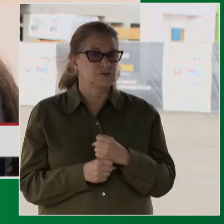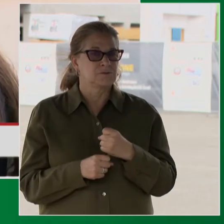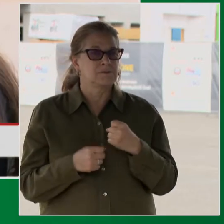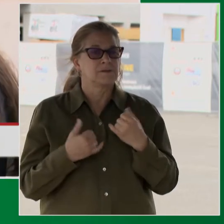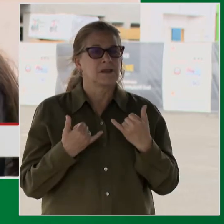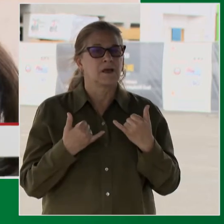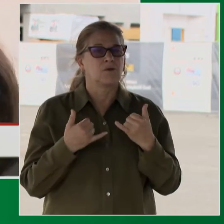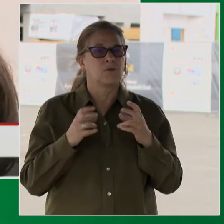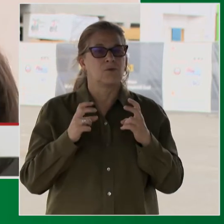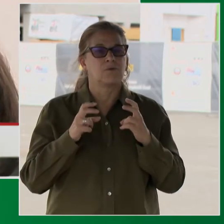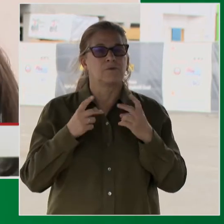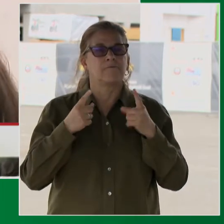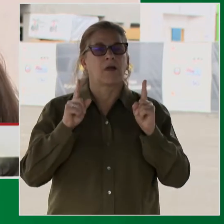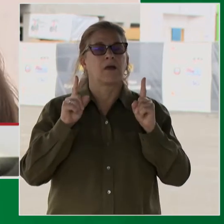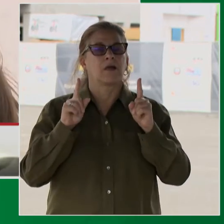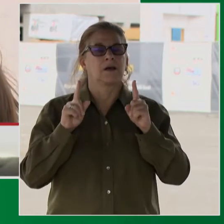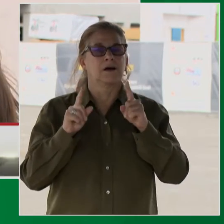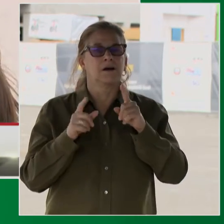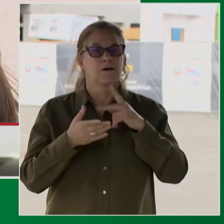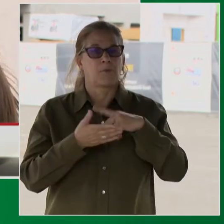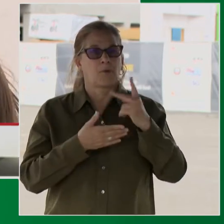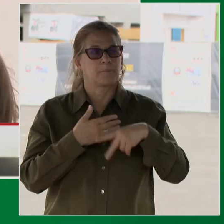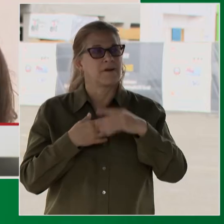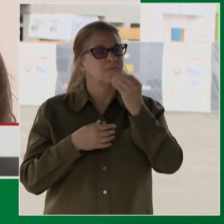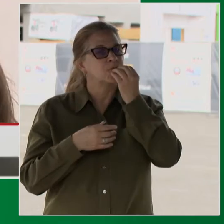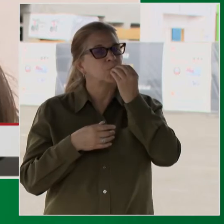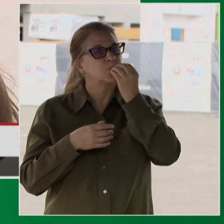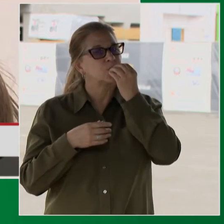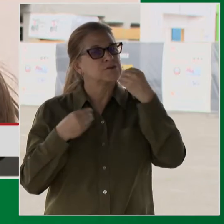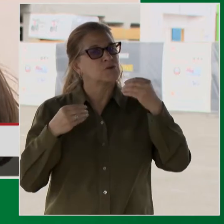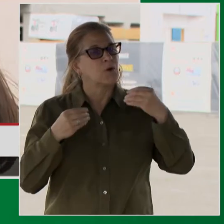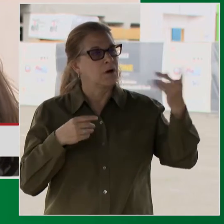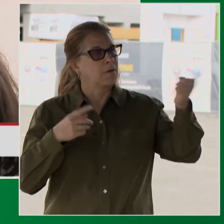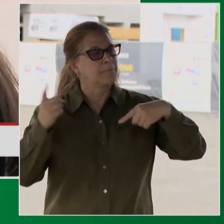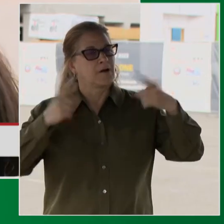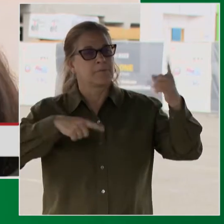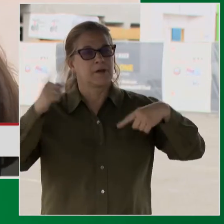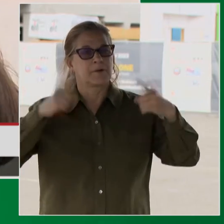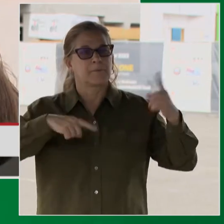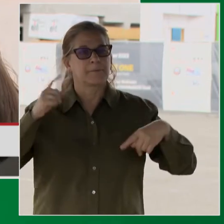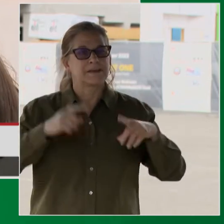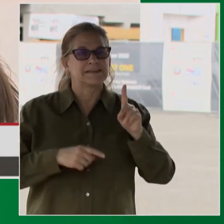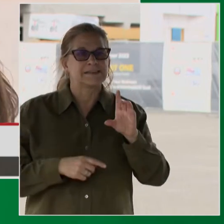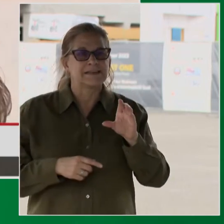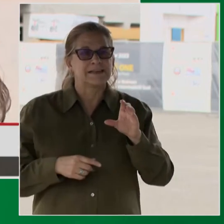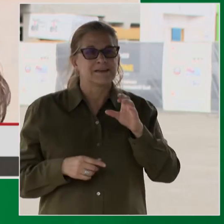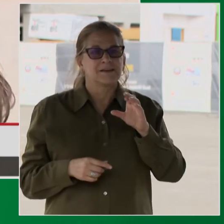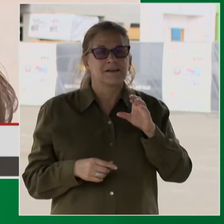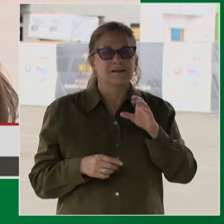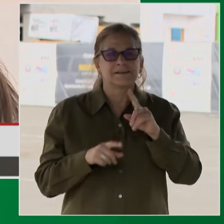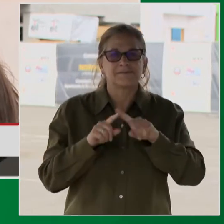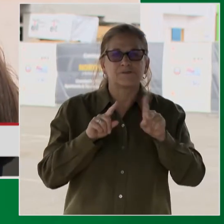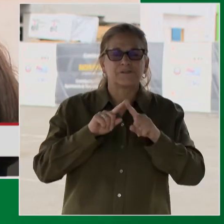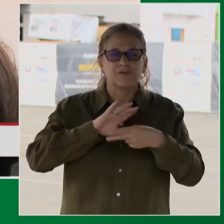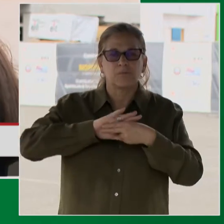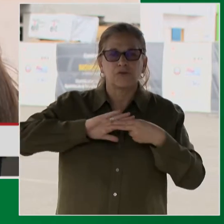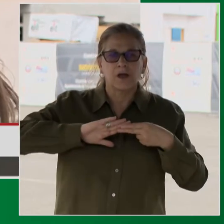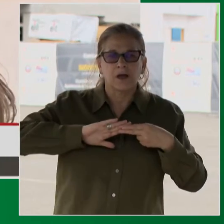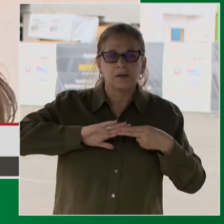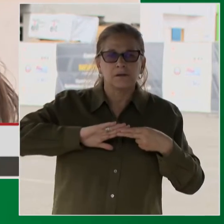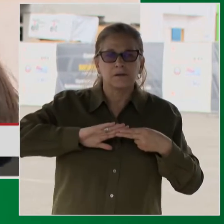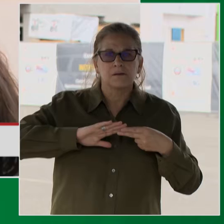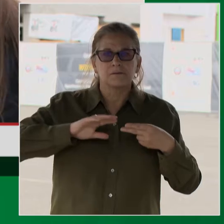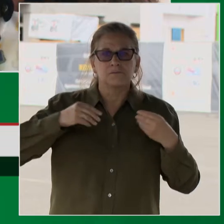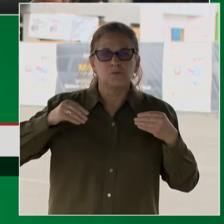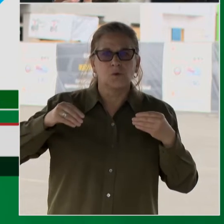have come to the district, as we've talked about. And so we have proposed in the Budget Support Act to adjust the